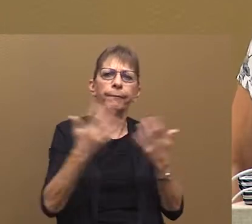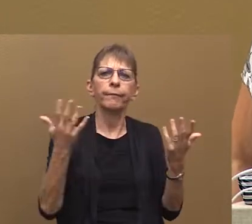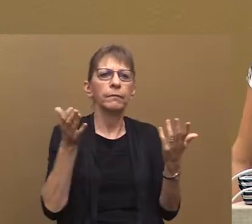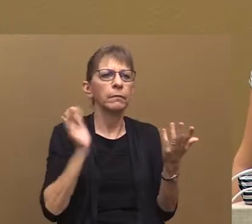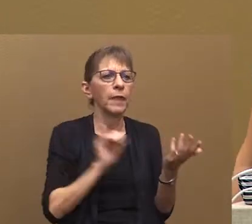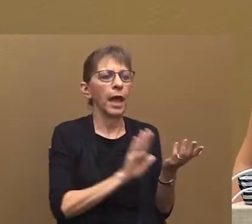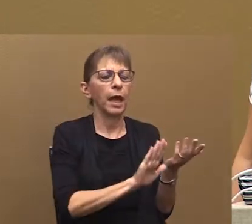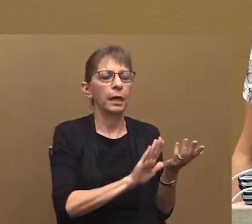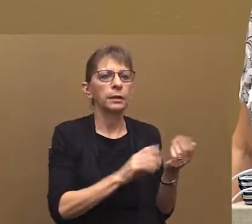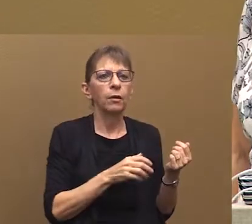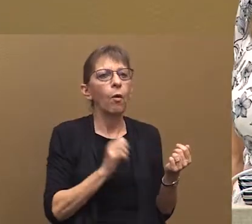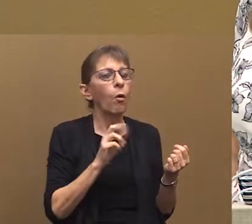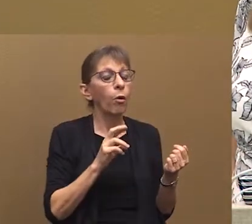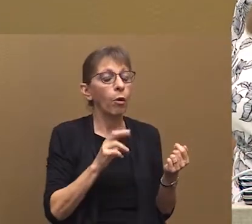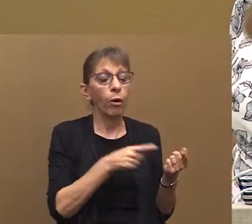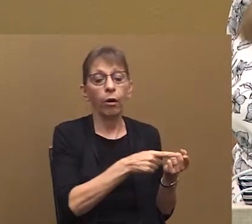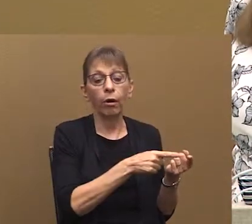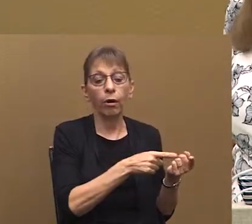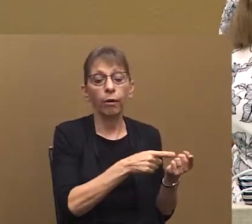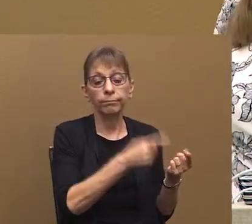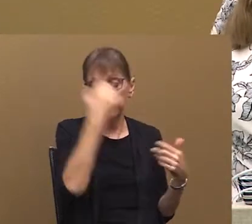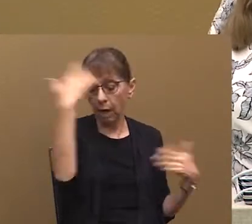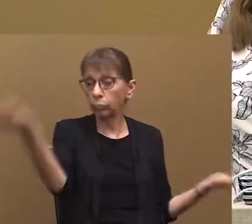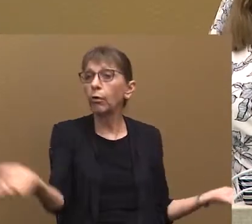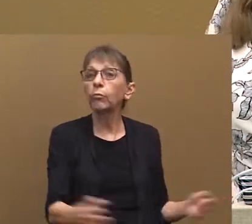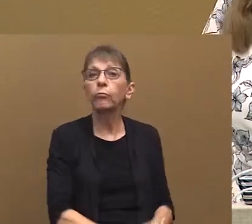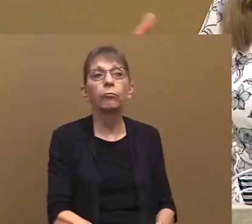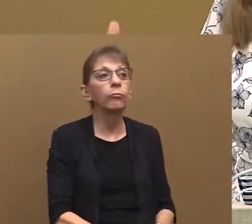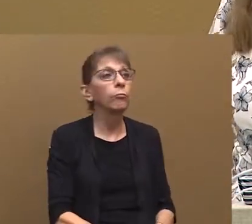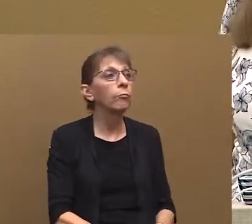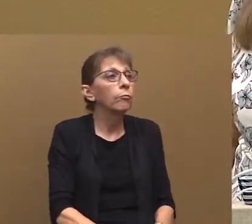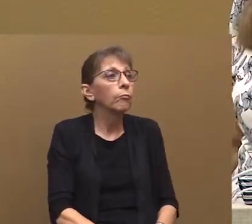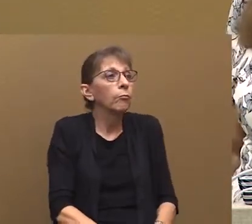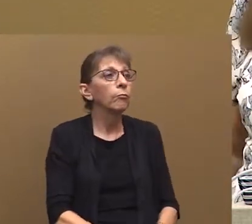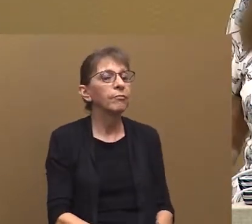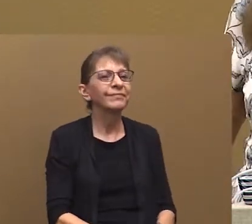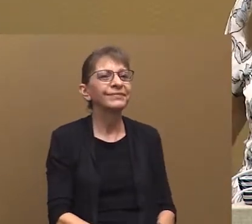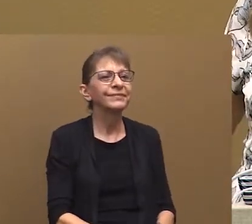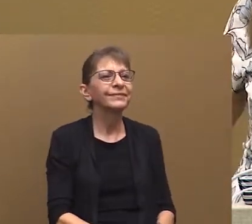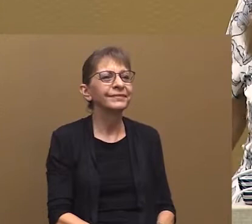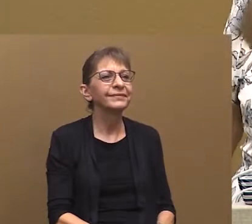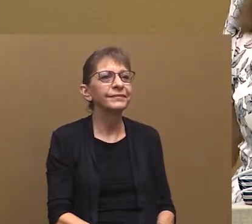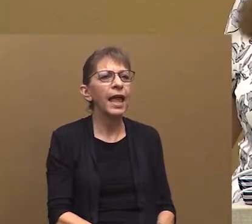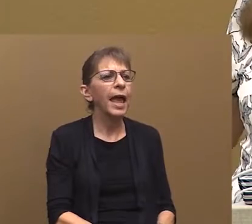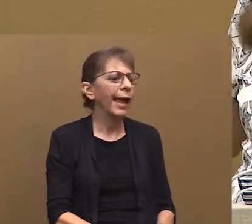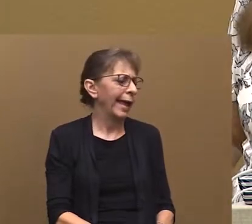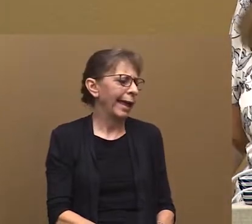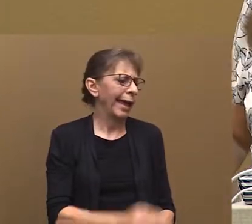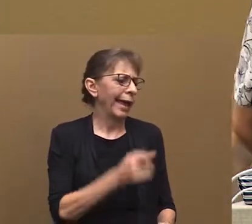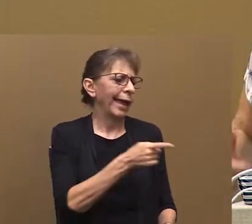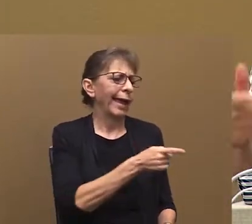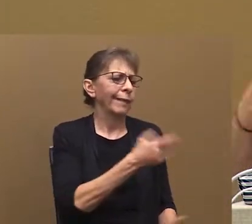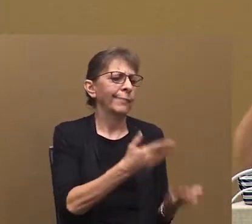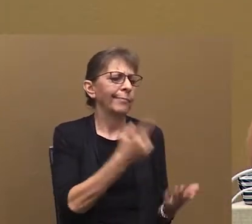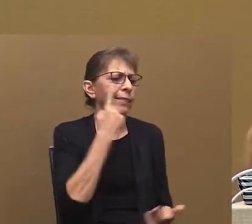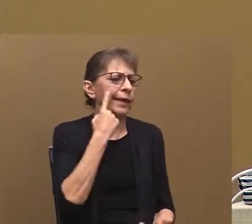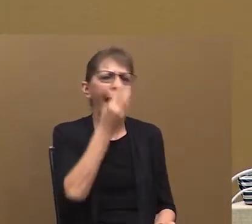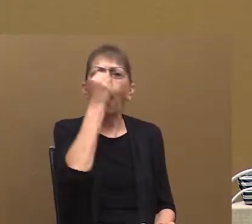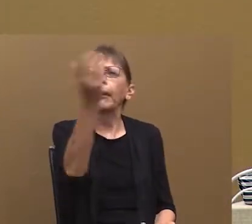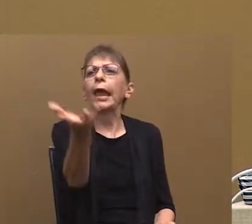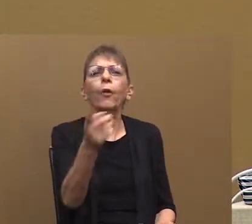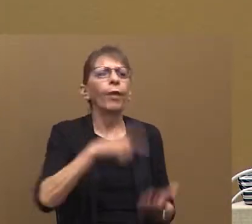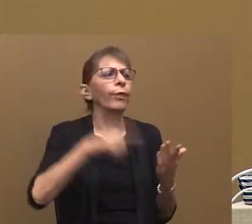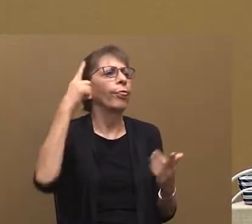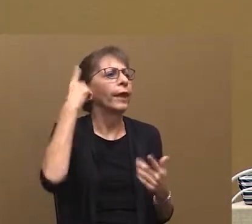way I do. Or I don't know, and maybe if they have theory of mind, I don't care. That might be